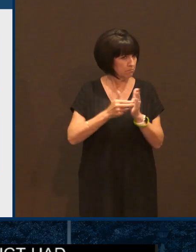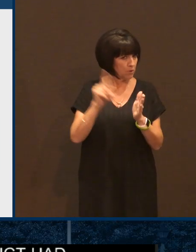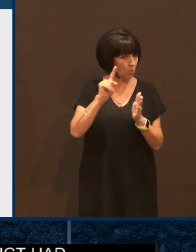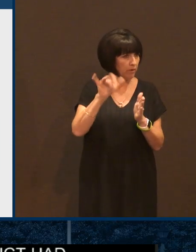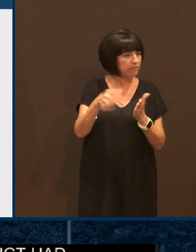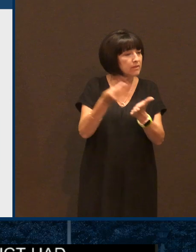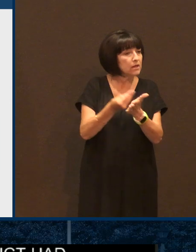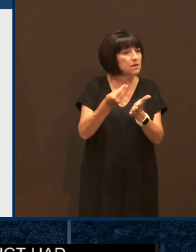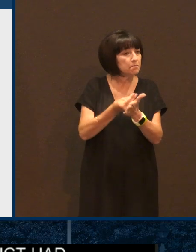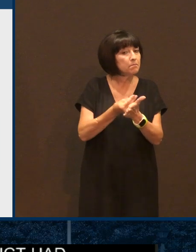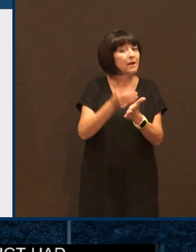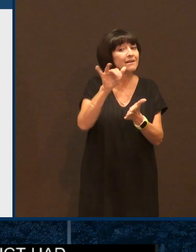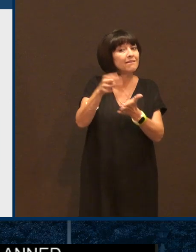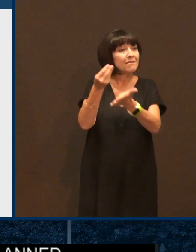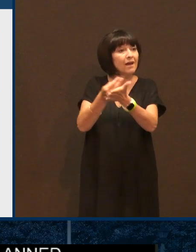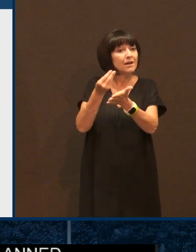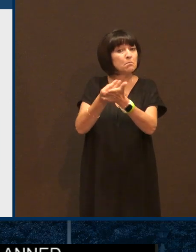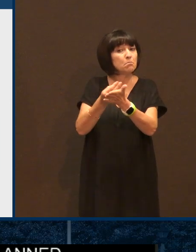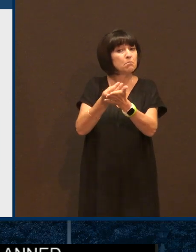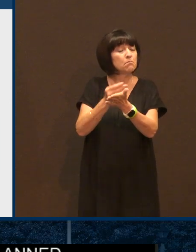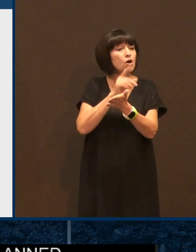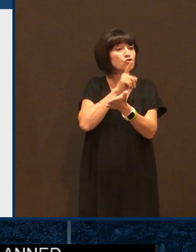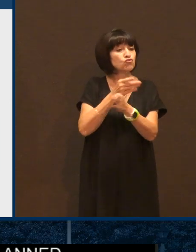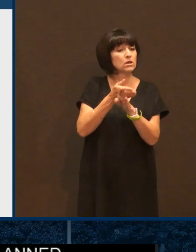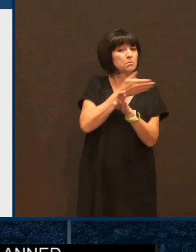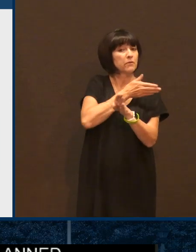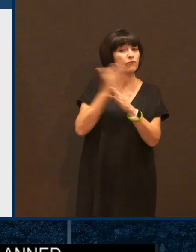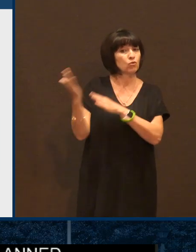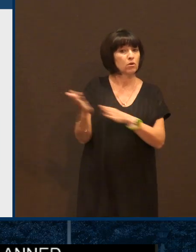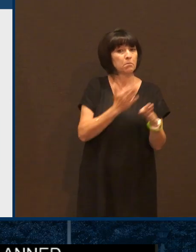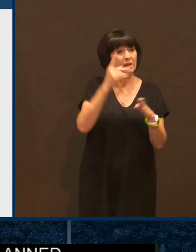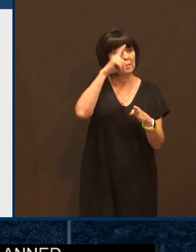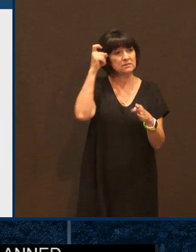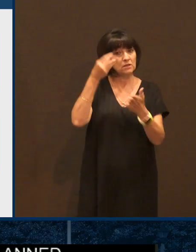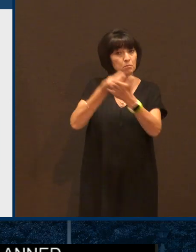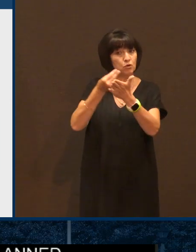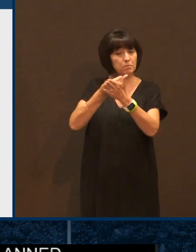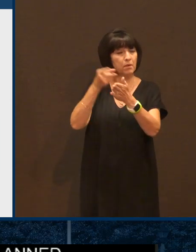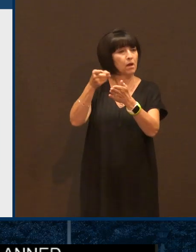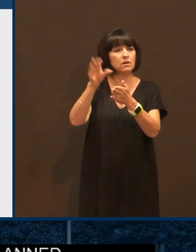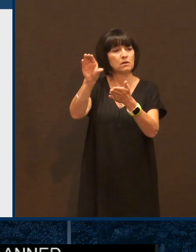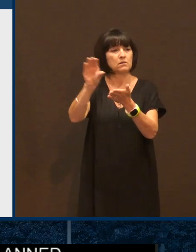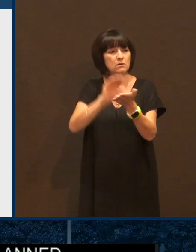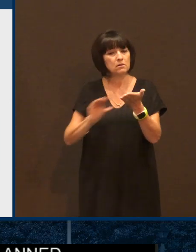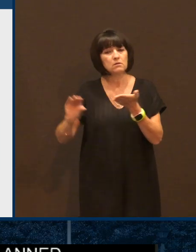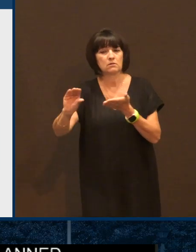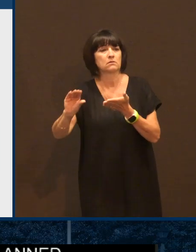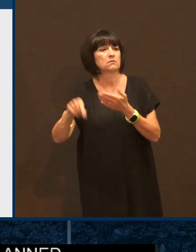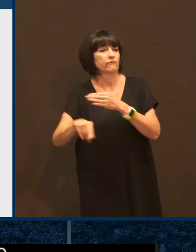to help with the COVID challenge and what might happen as we go back to school. But that's just one